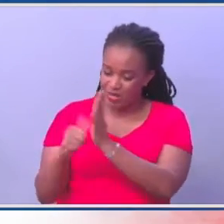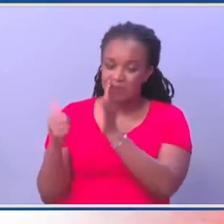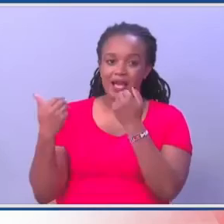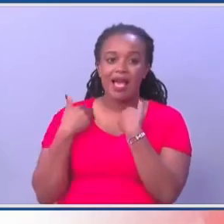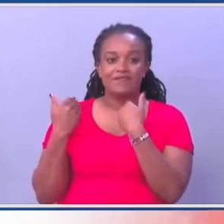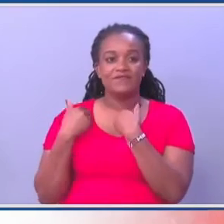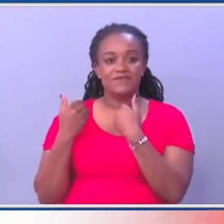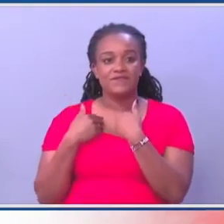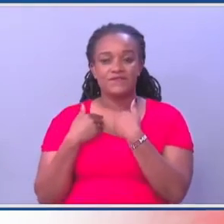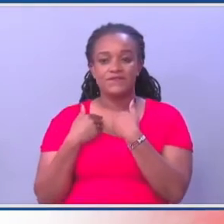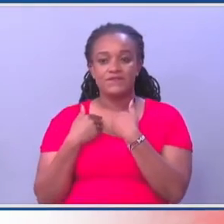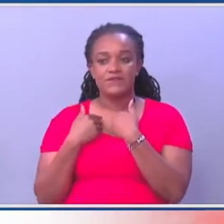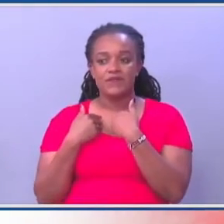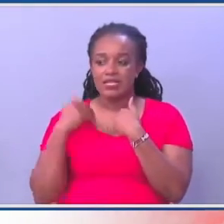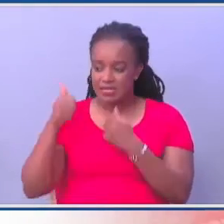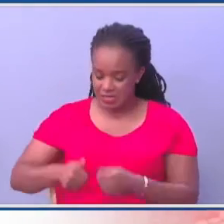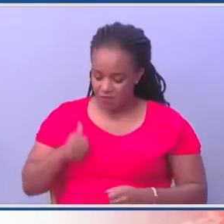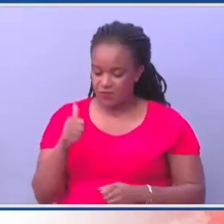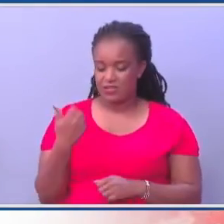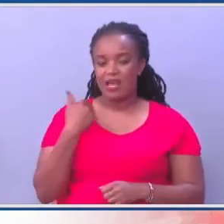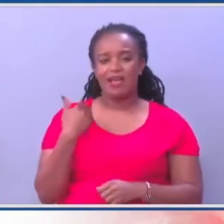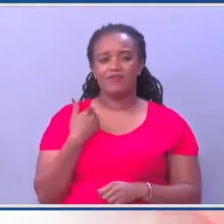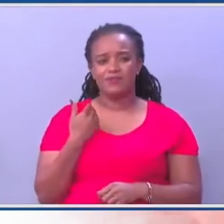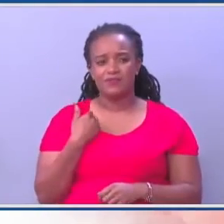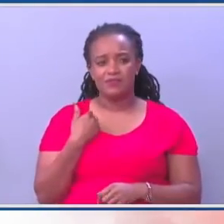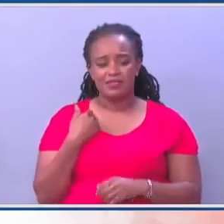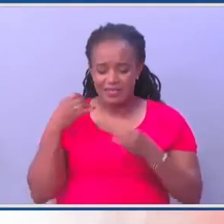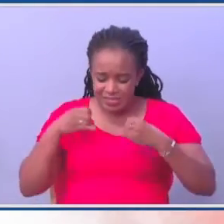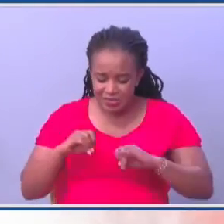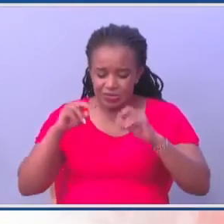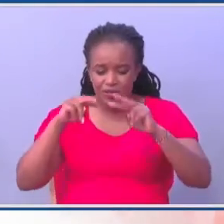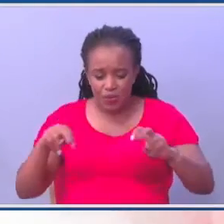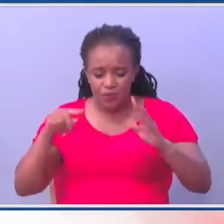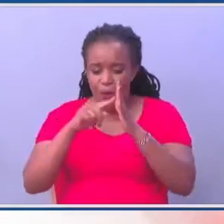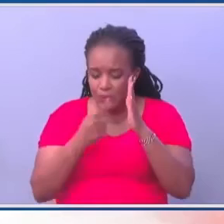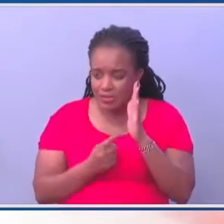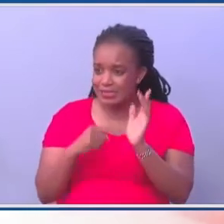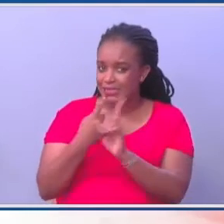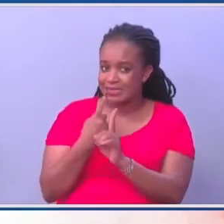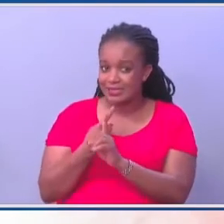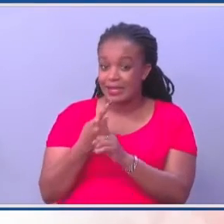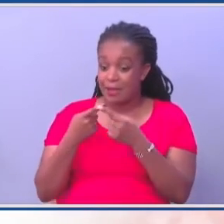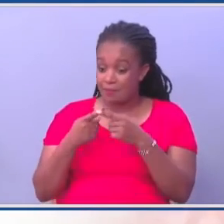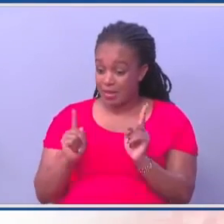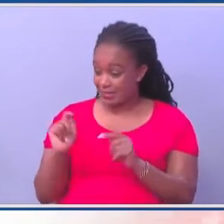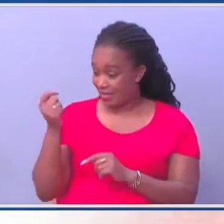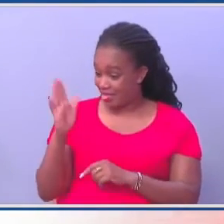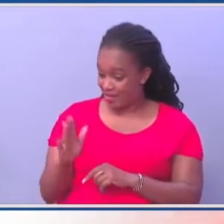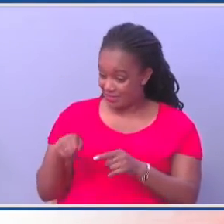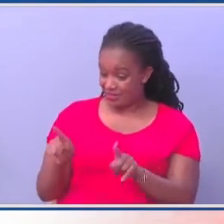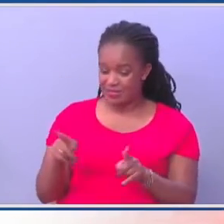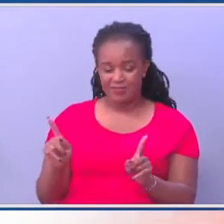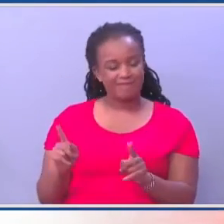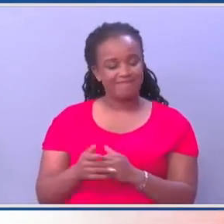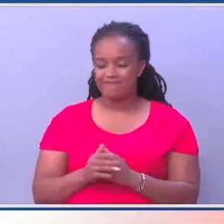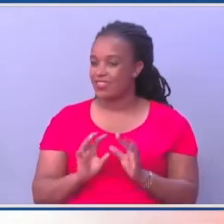greedy and selfish, and therefore they squabble for the spoils. All right. But they were Wananchi themselves. No, they are